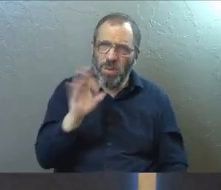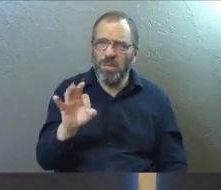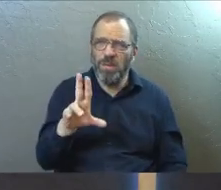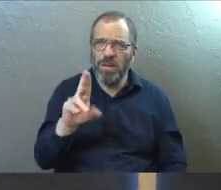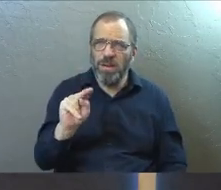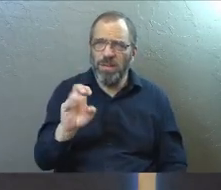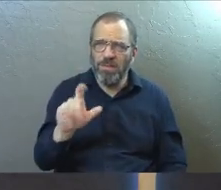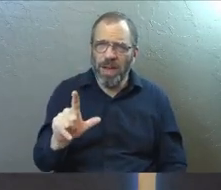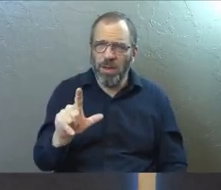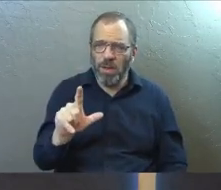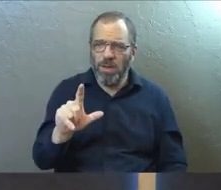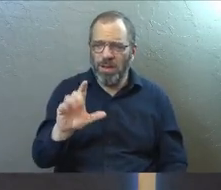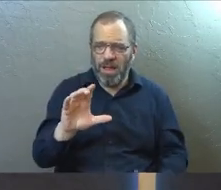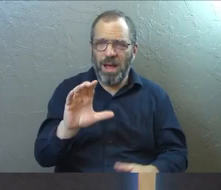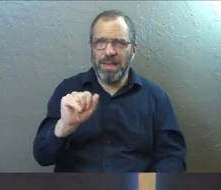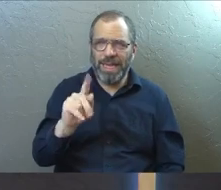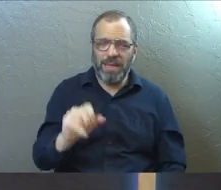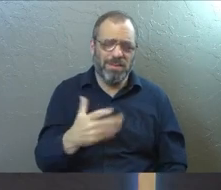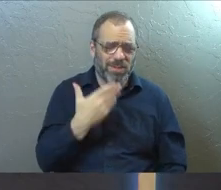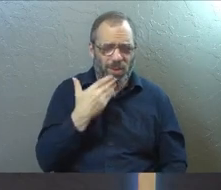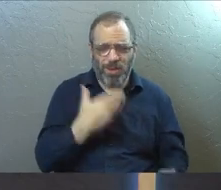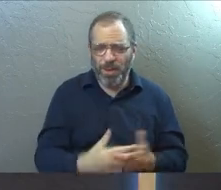cakes, so good for you.